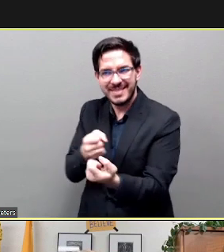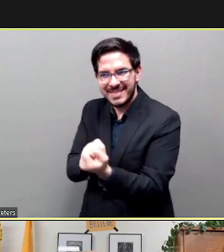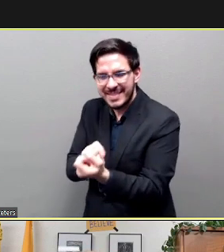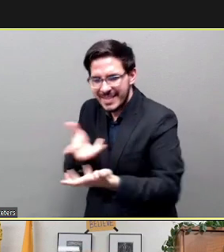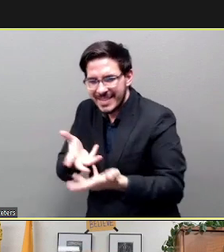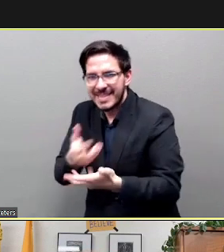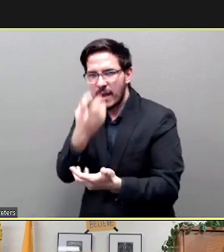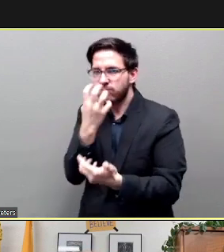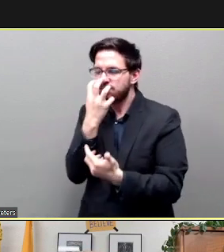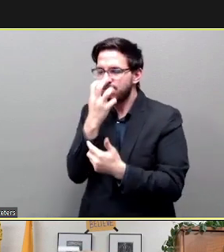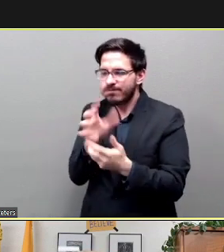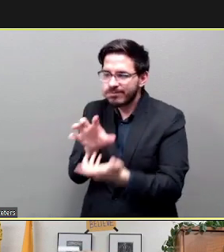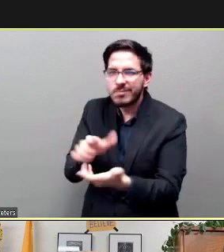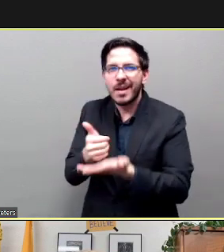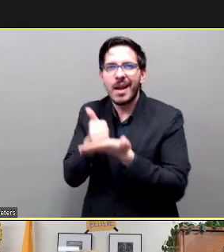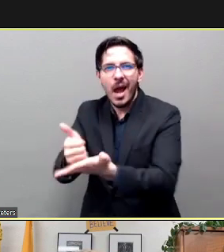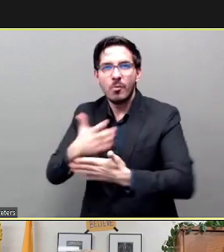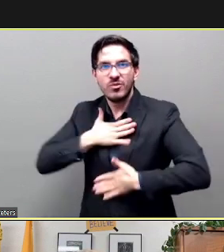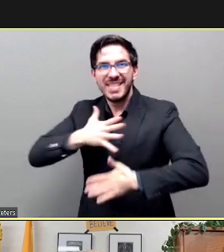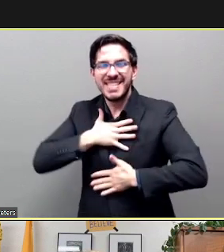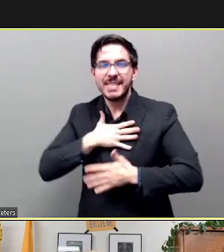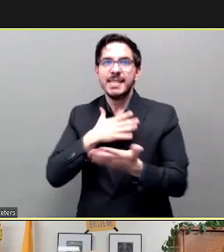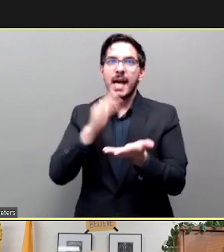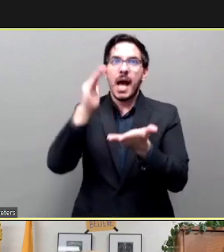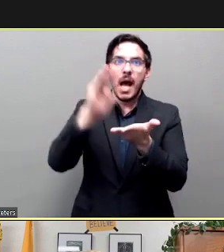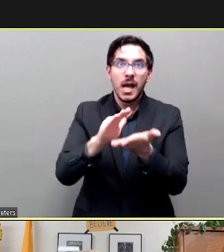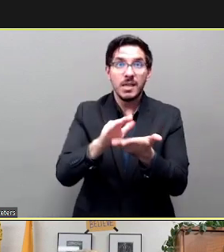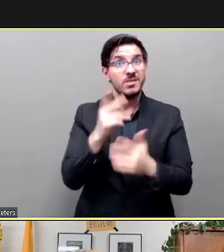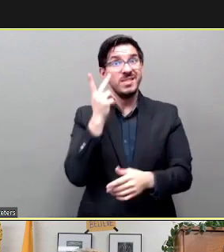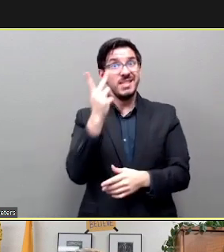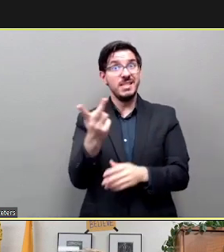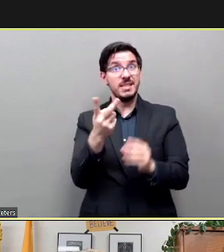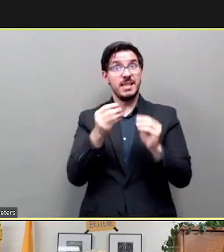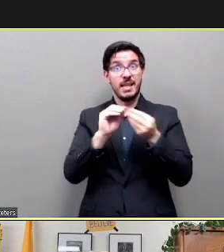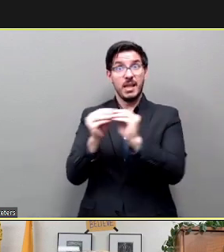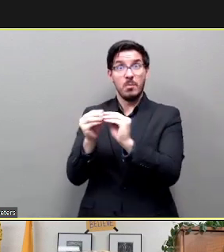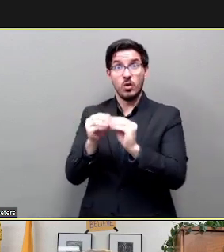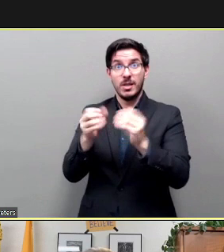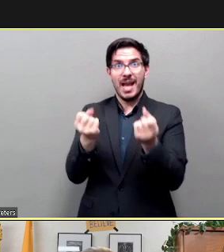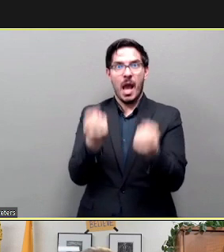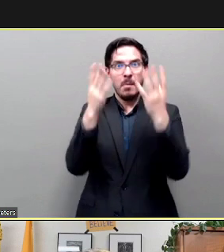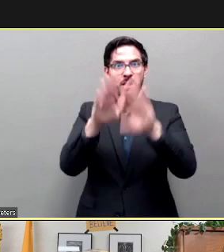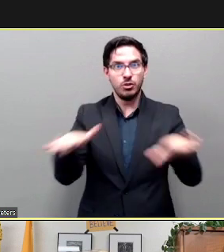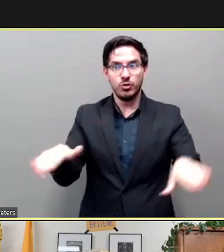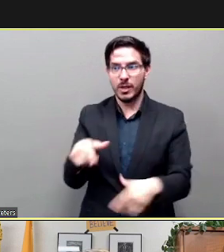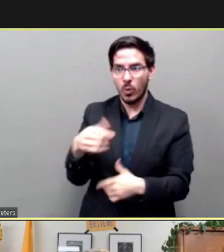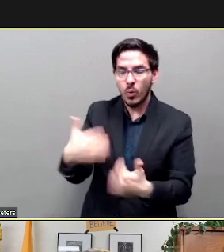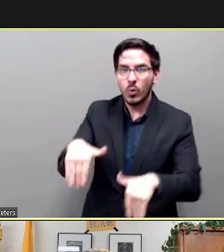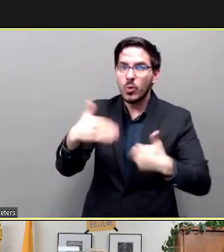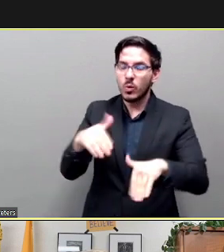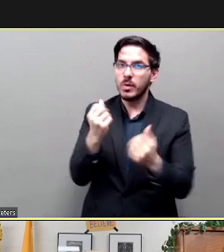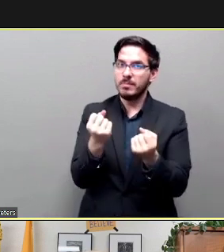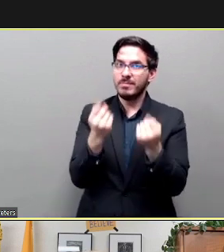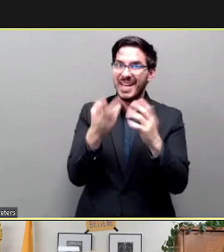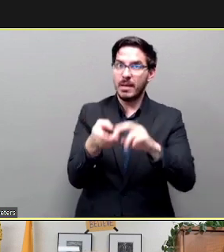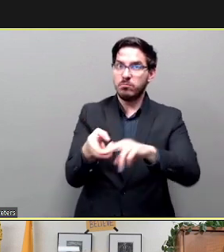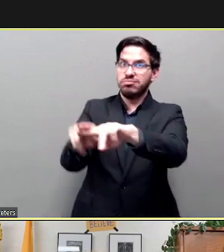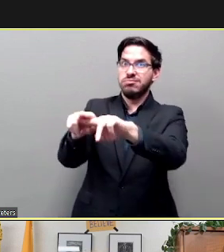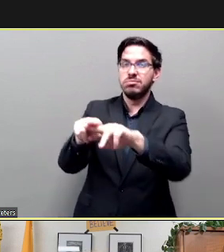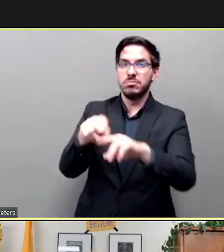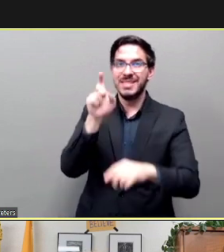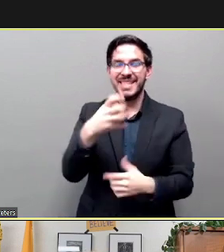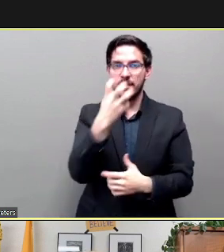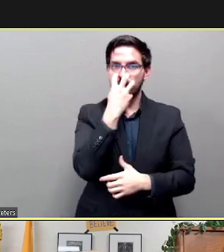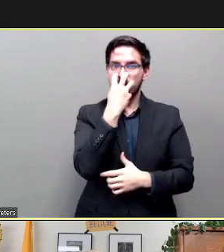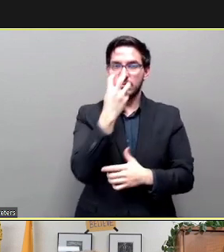of children on ventilators that I know Dr. Duran will talk about. And with that come shortages of equipment